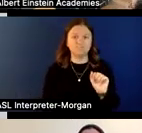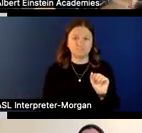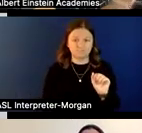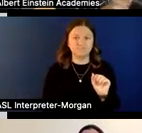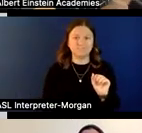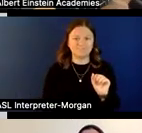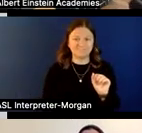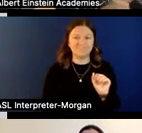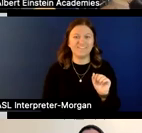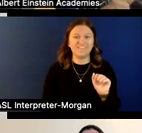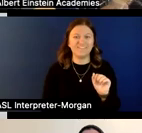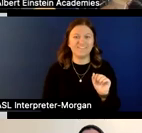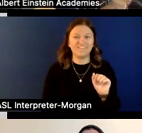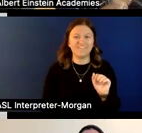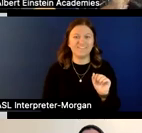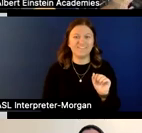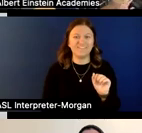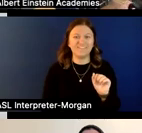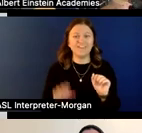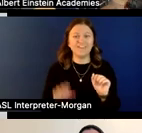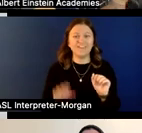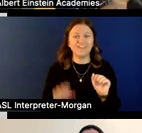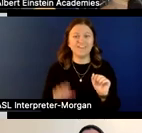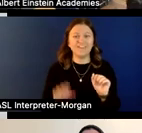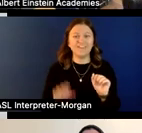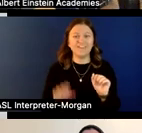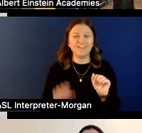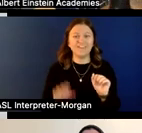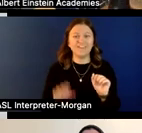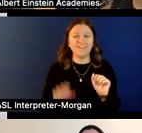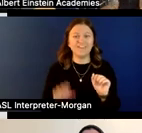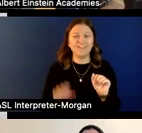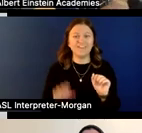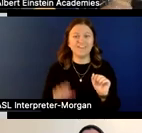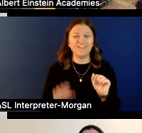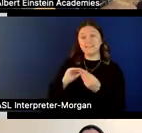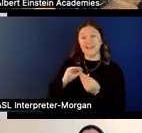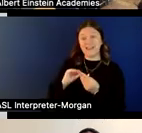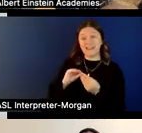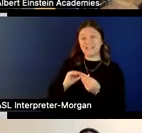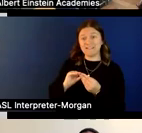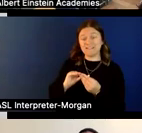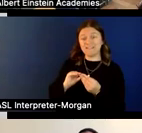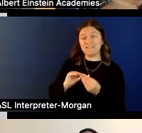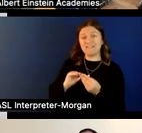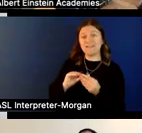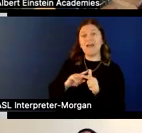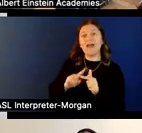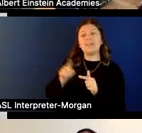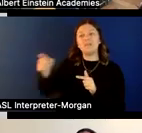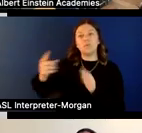so we're going to start with now. So I say it, I do the motion, and then you just do it after me. Okay?